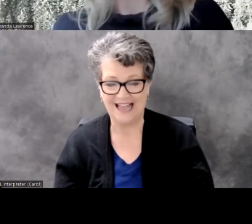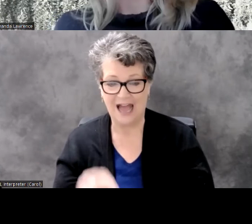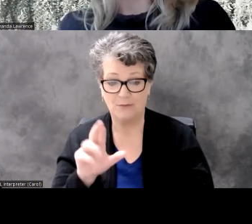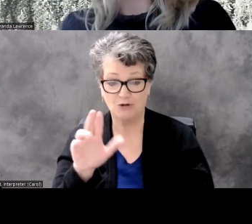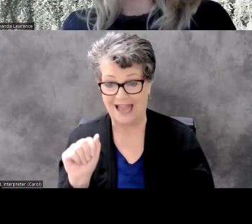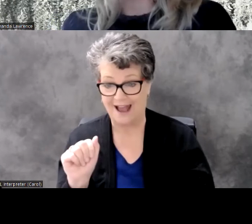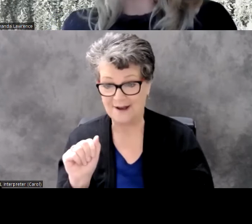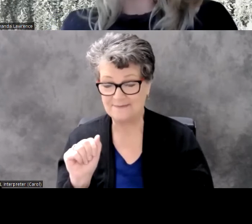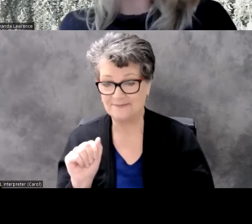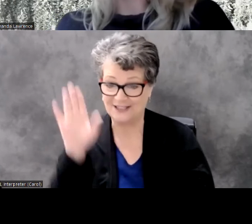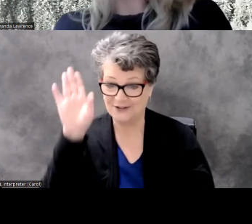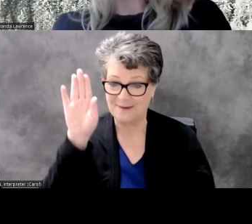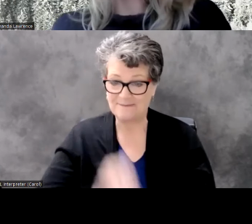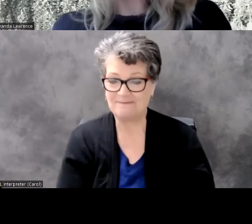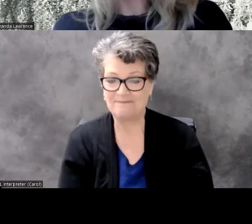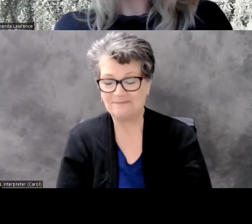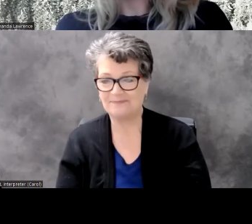Maria has her hand raised.